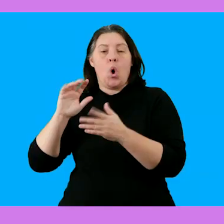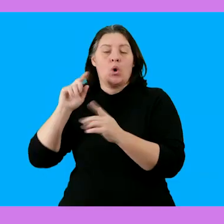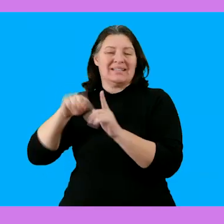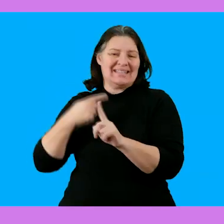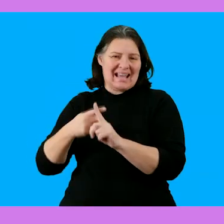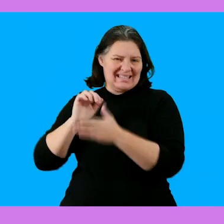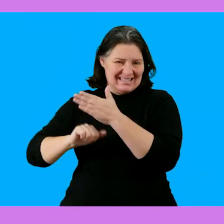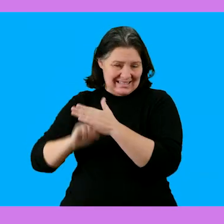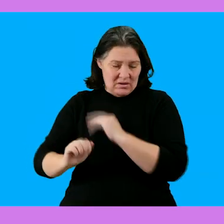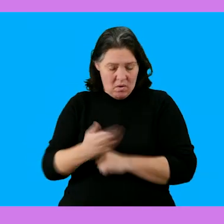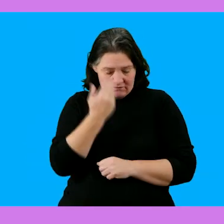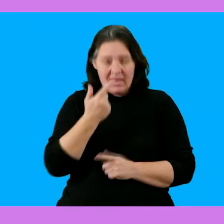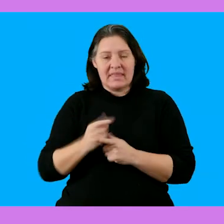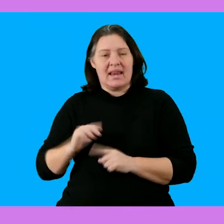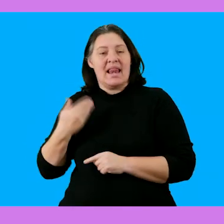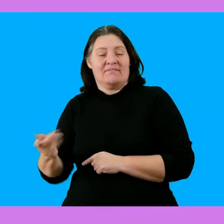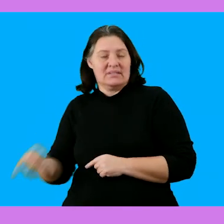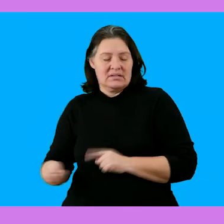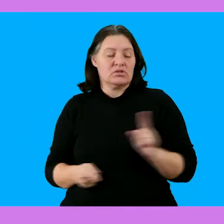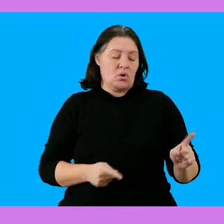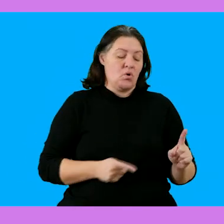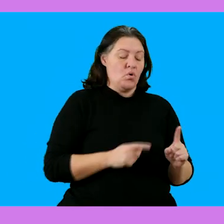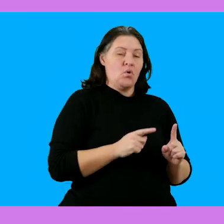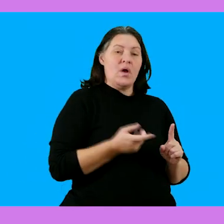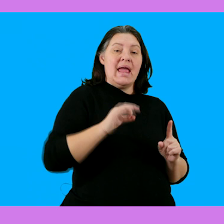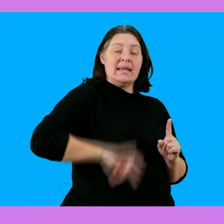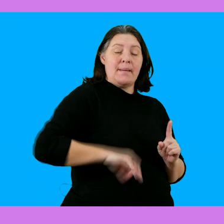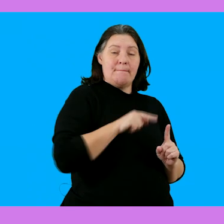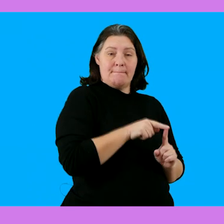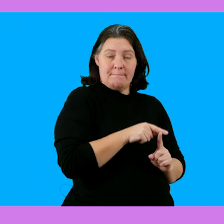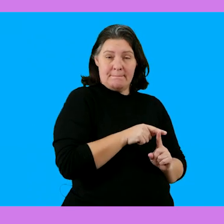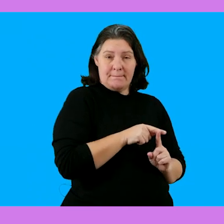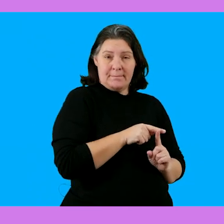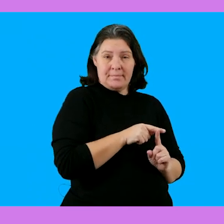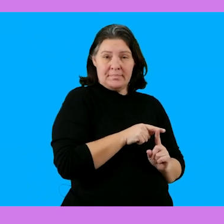So let's write that down. So taxable income,